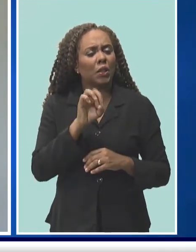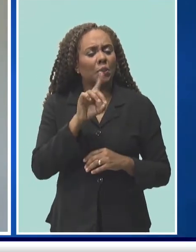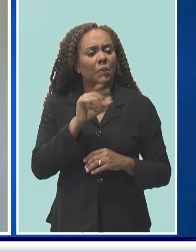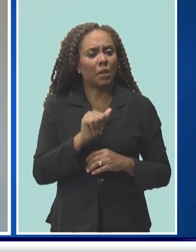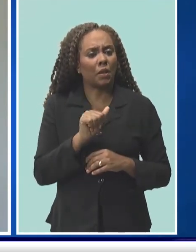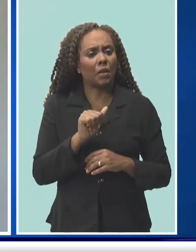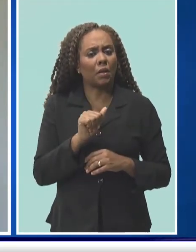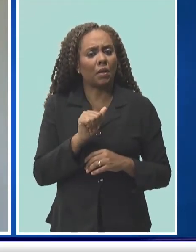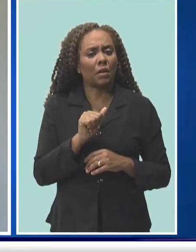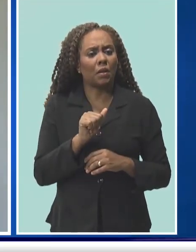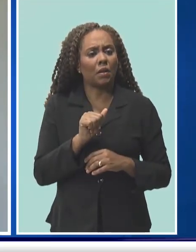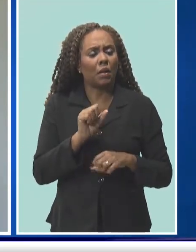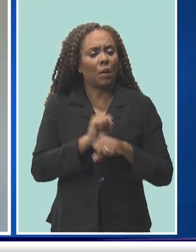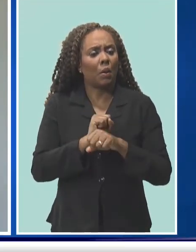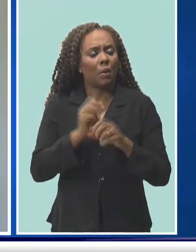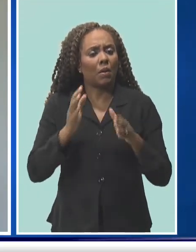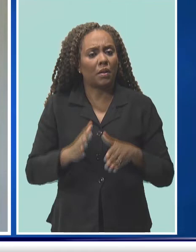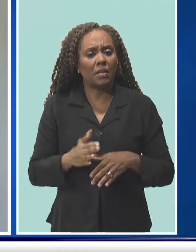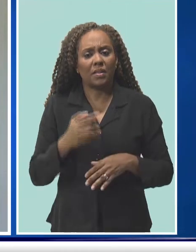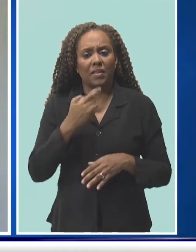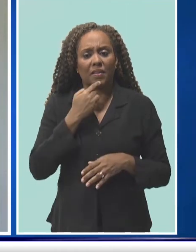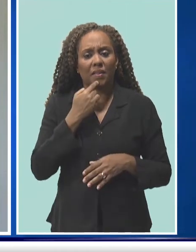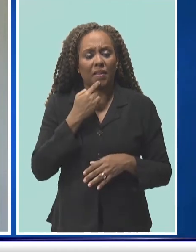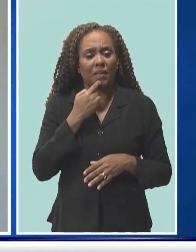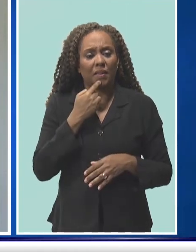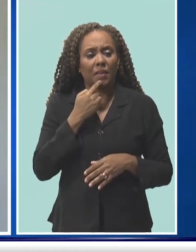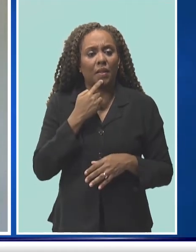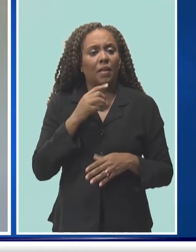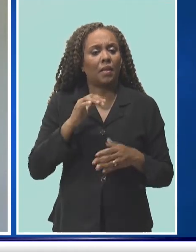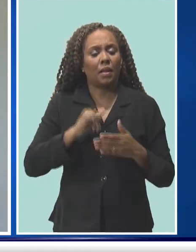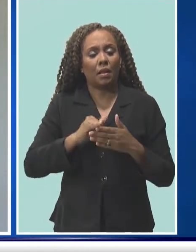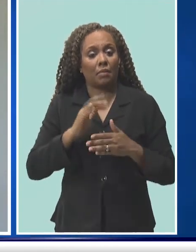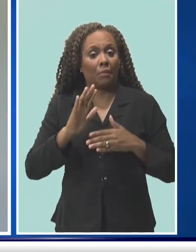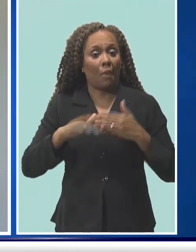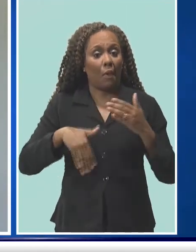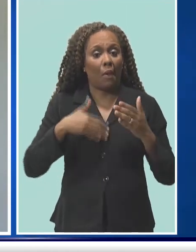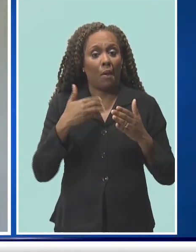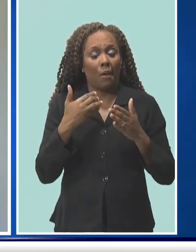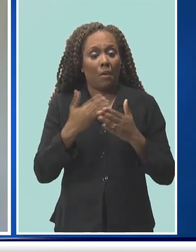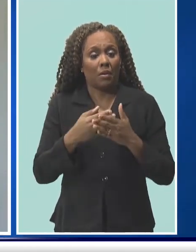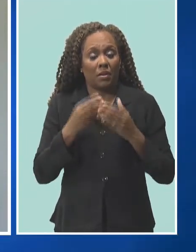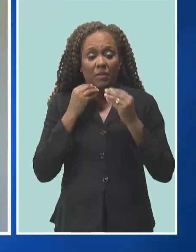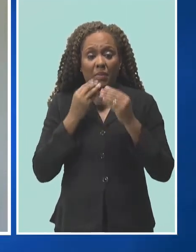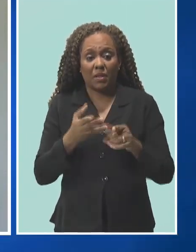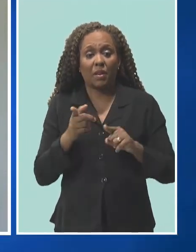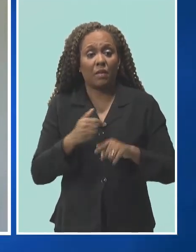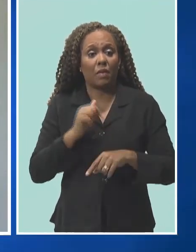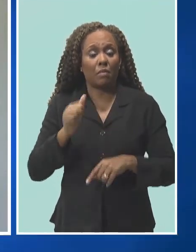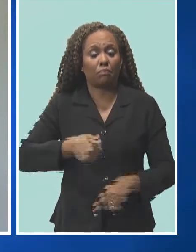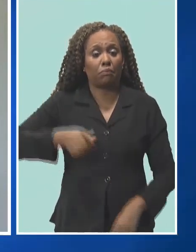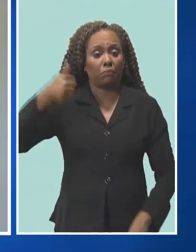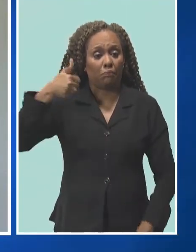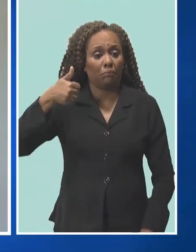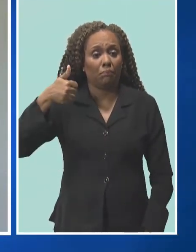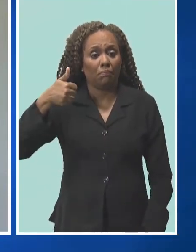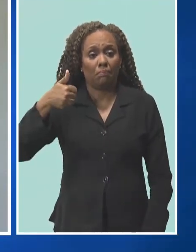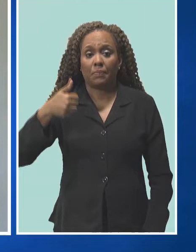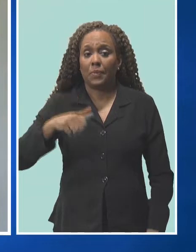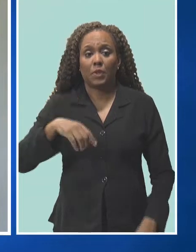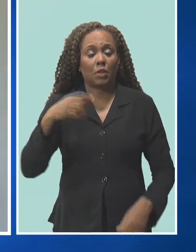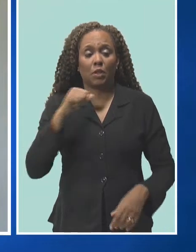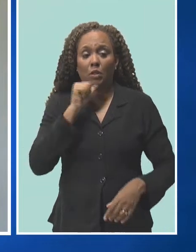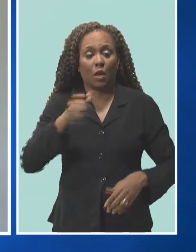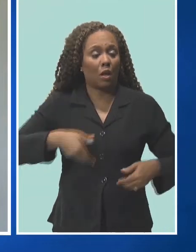affected that the instructions came from on high. BARJAM notes that even though the media professionals were